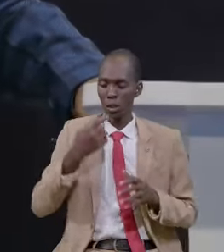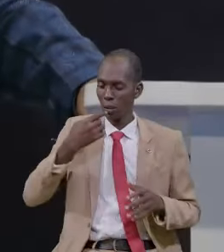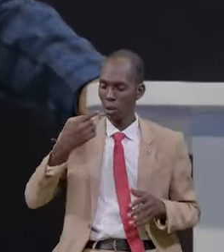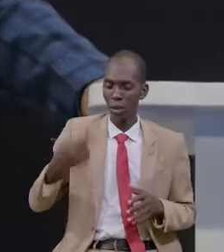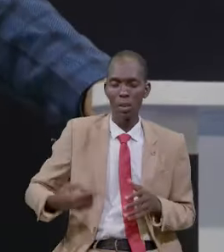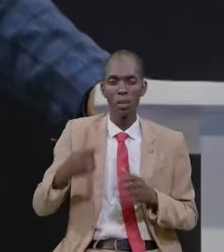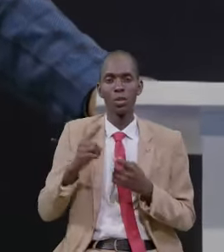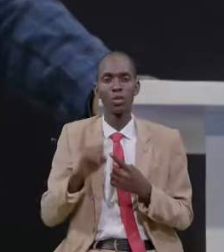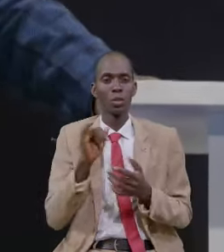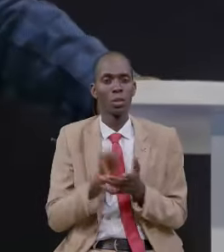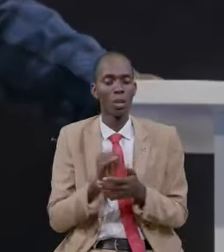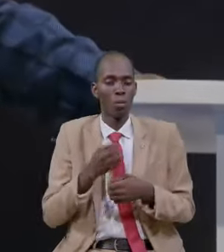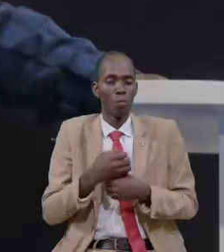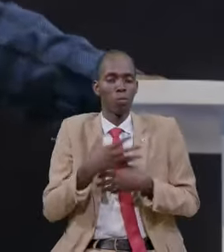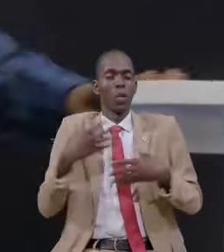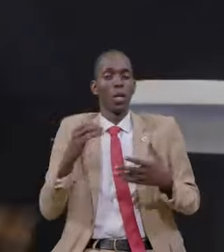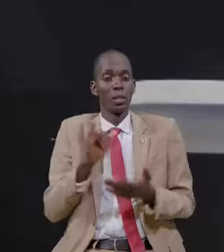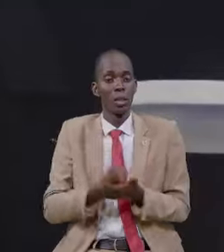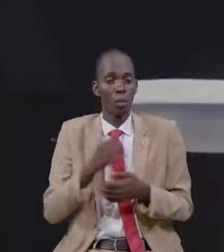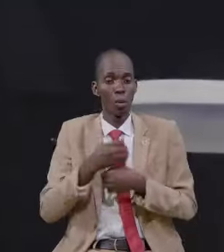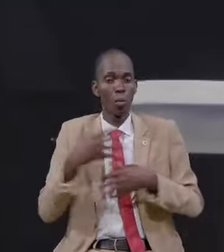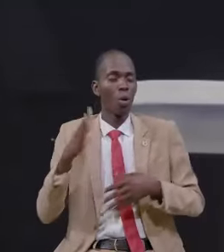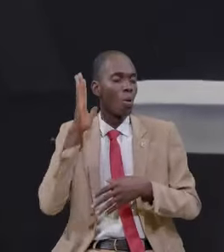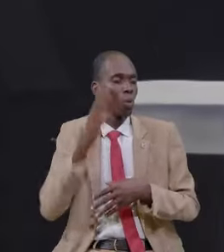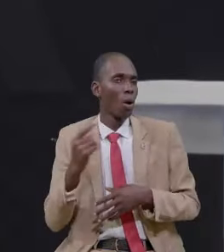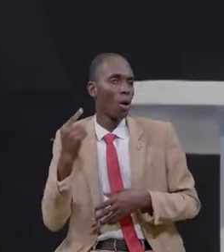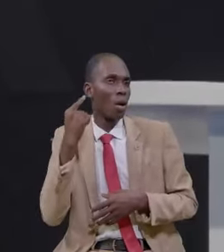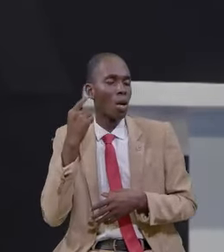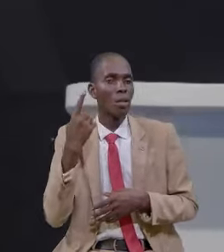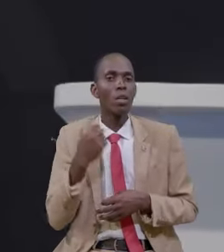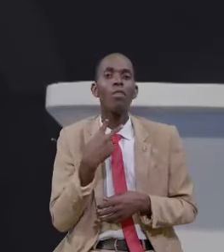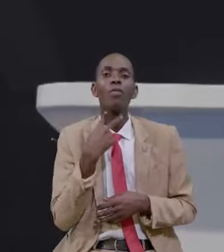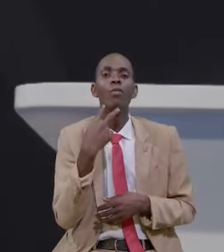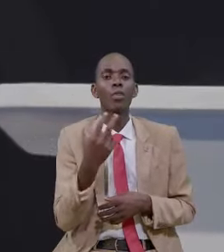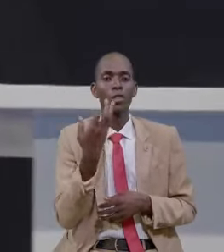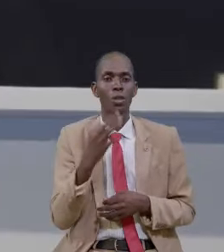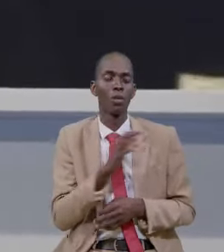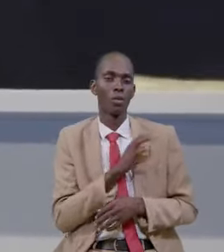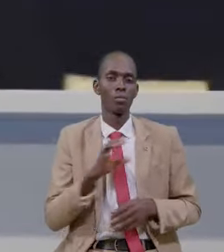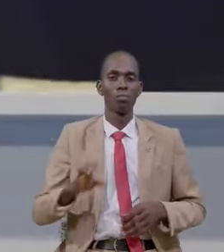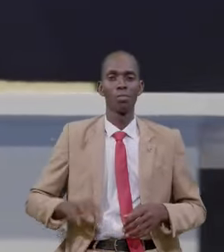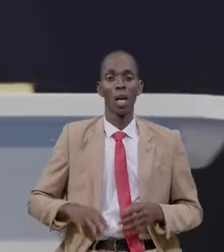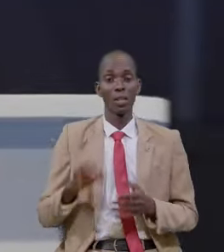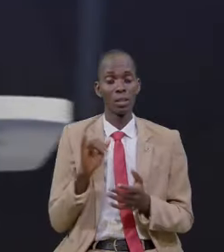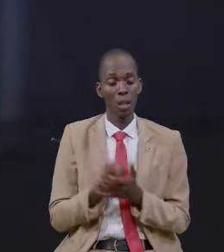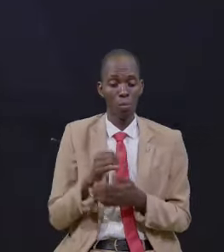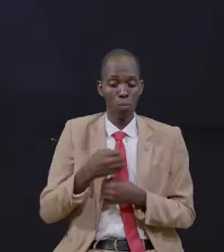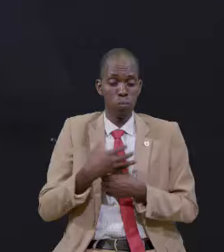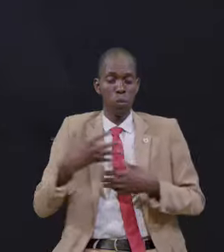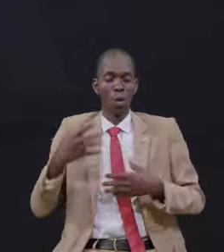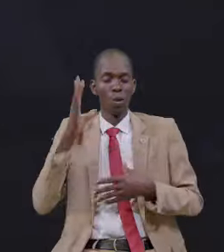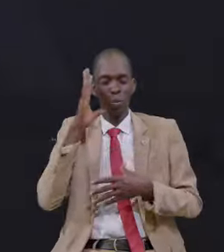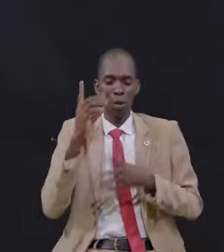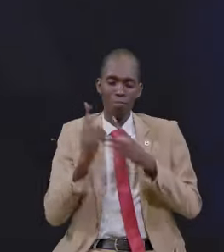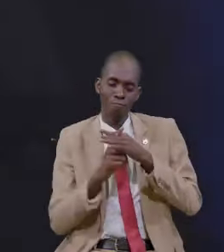that swelling. The swelling will hear the voice of Christ. That thing will go